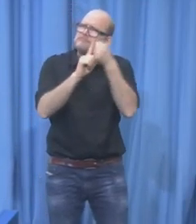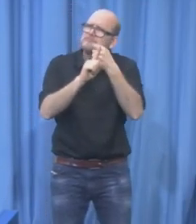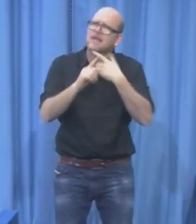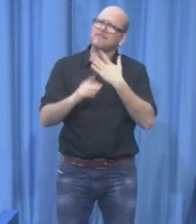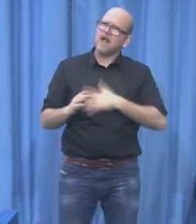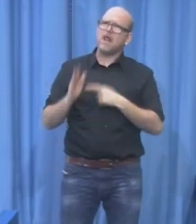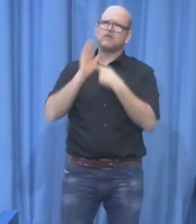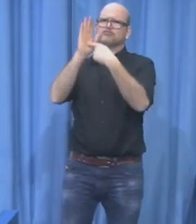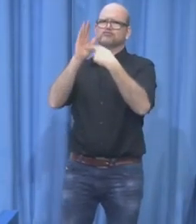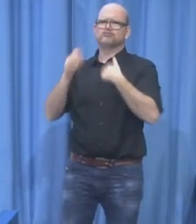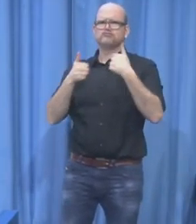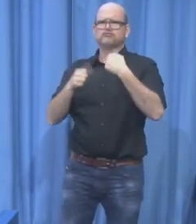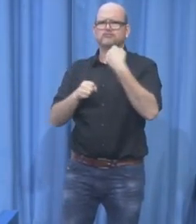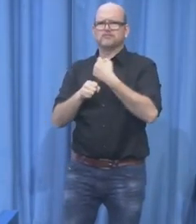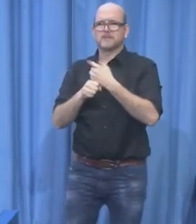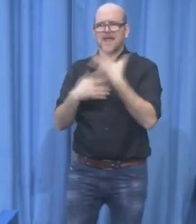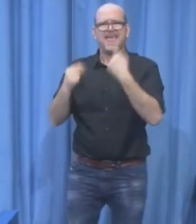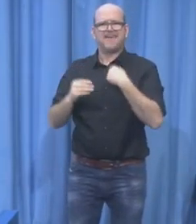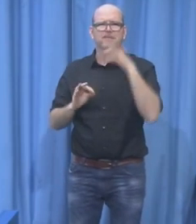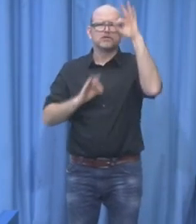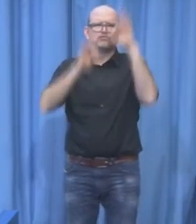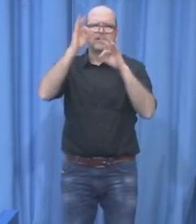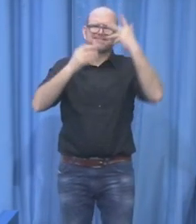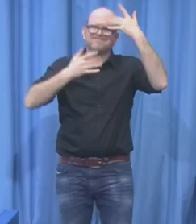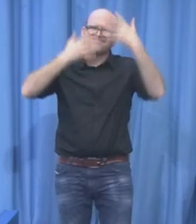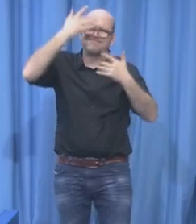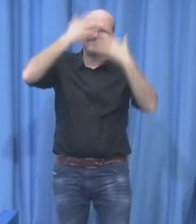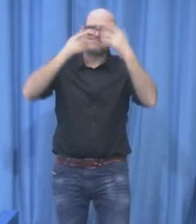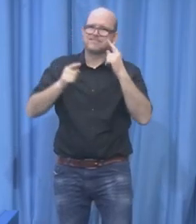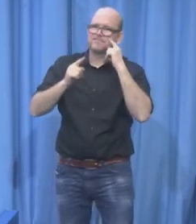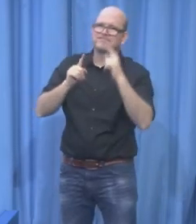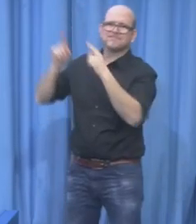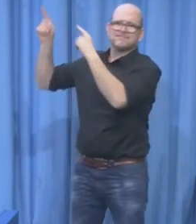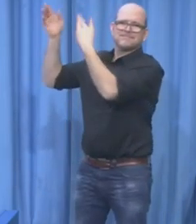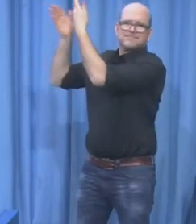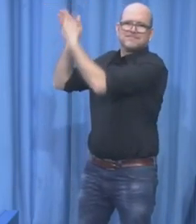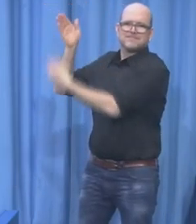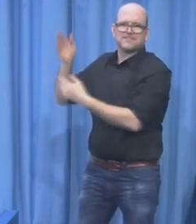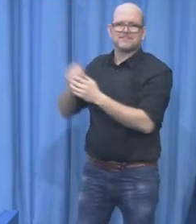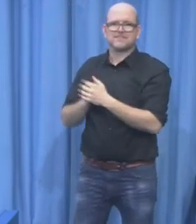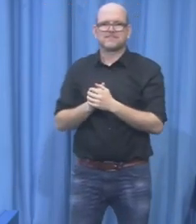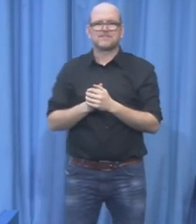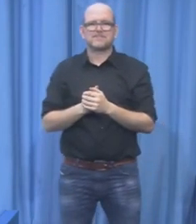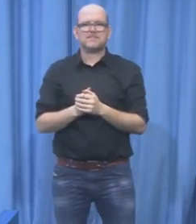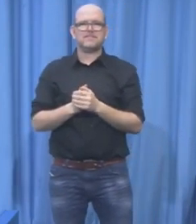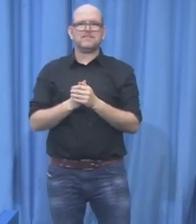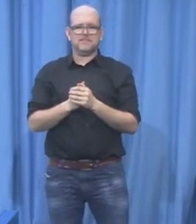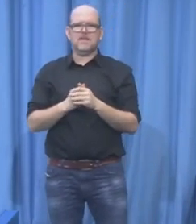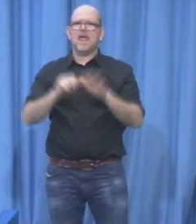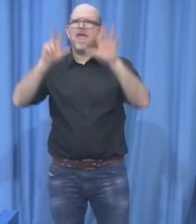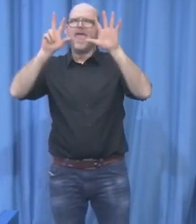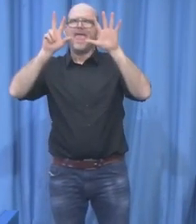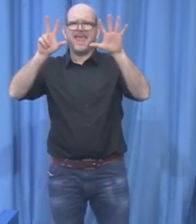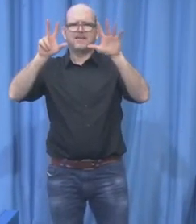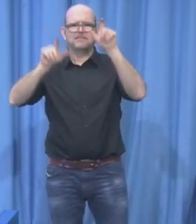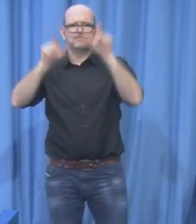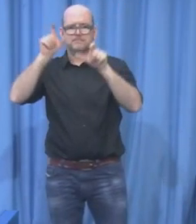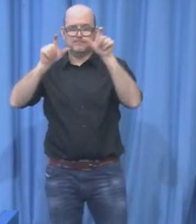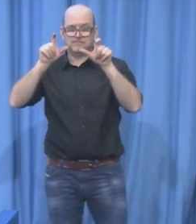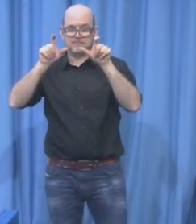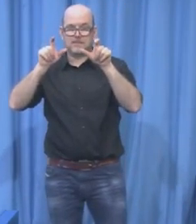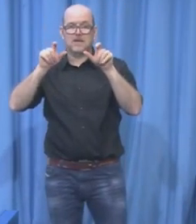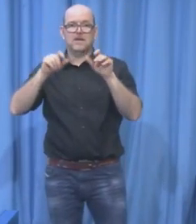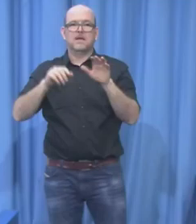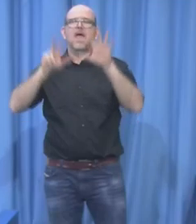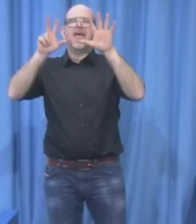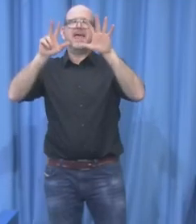looked at 85 students who had been through our program. 47 of them are currently employed.